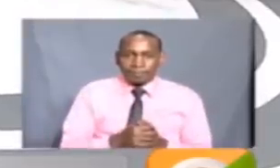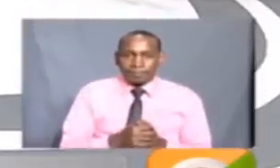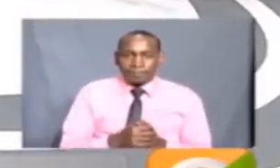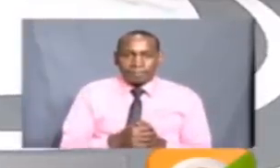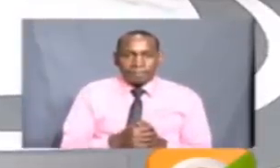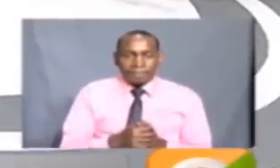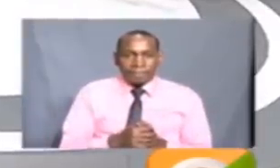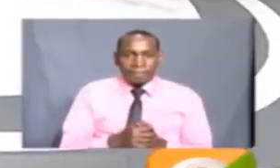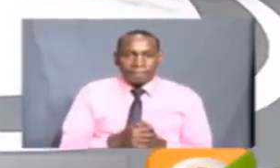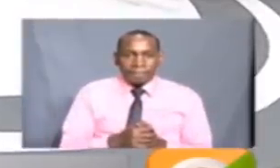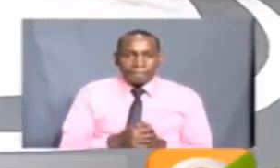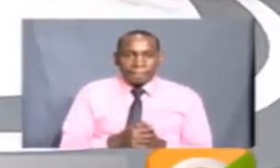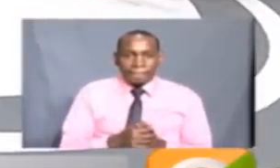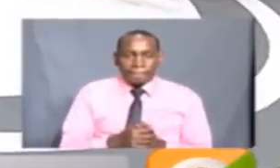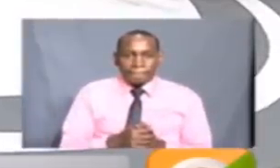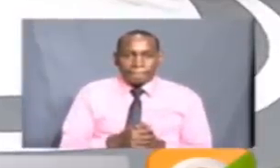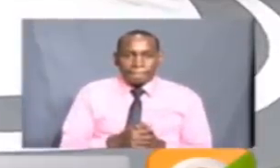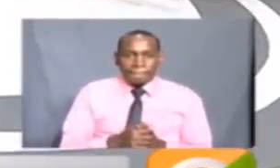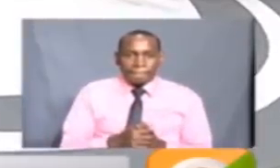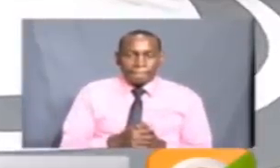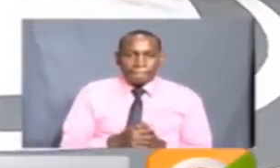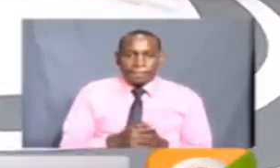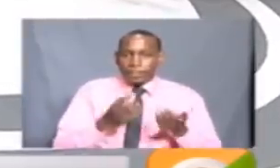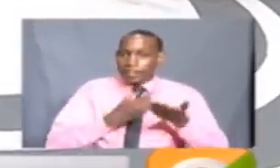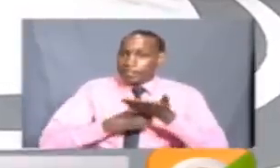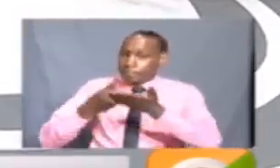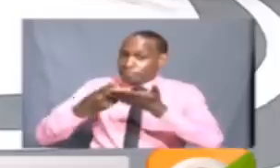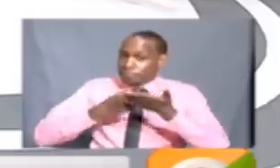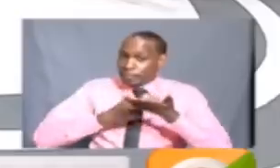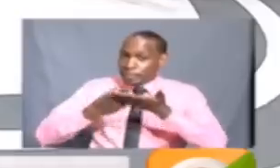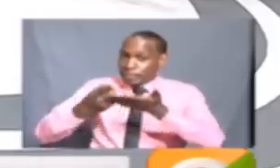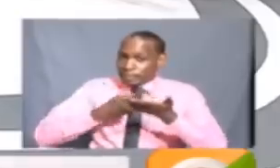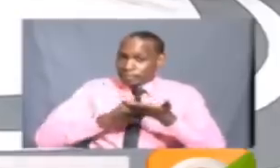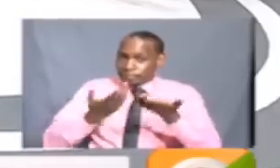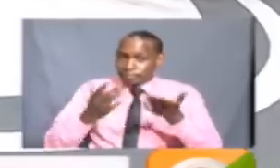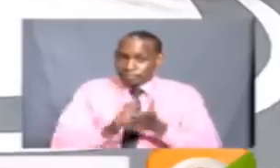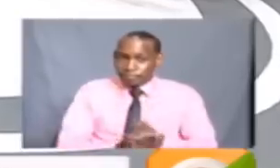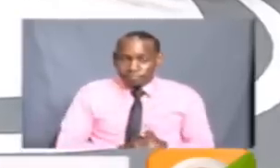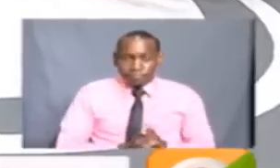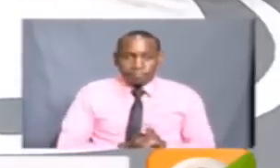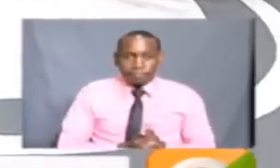you don't see it. We are not moved nor shaken. No, at all.